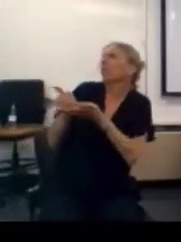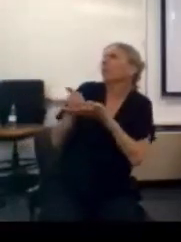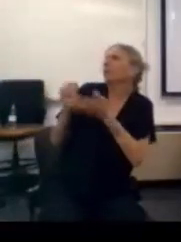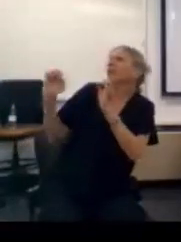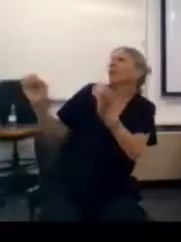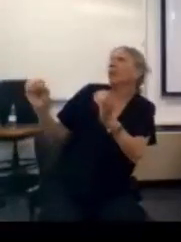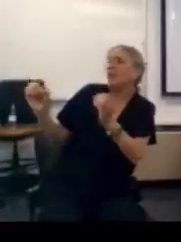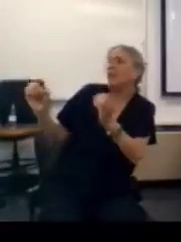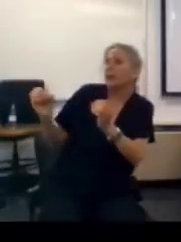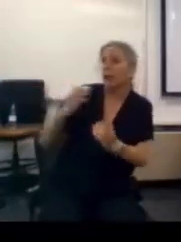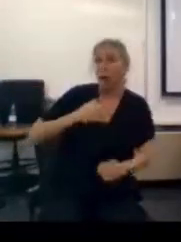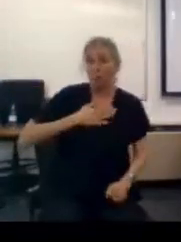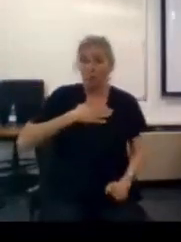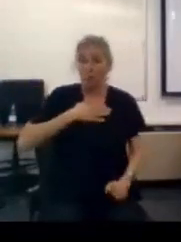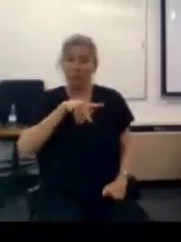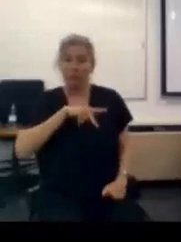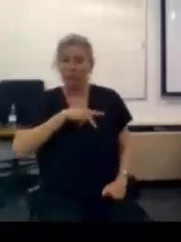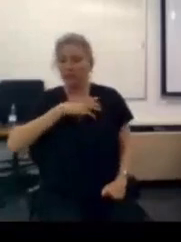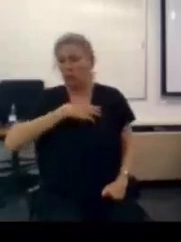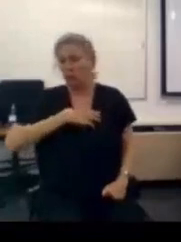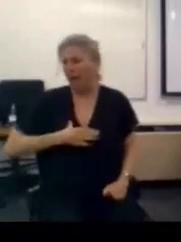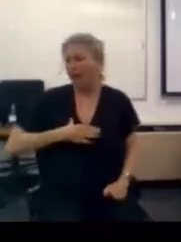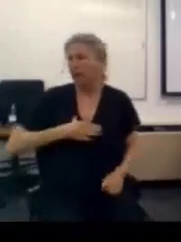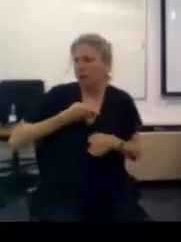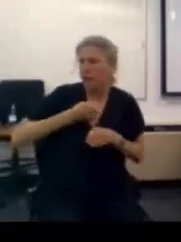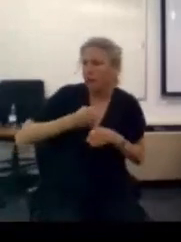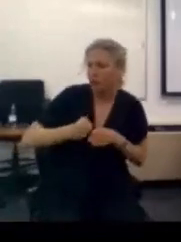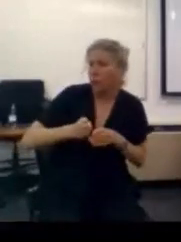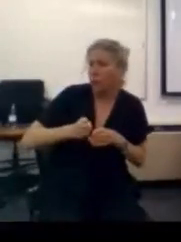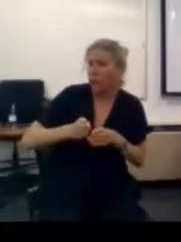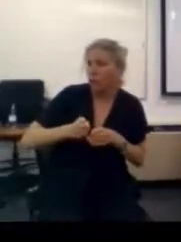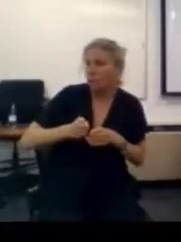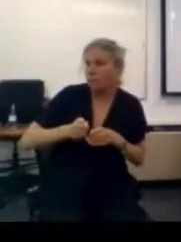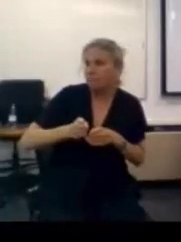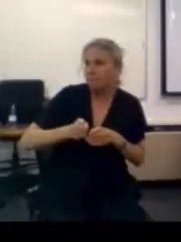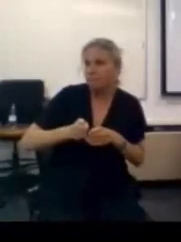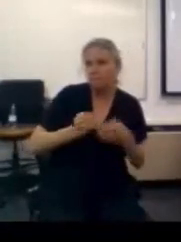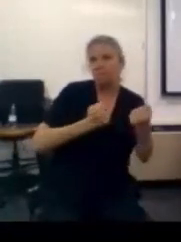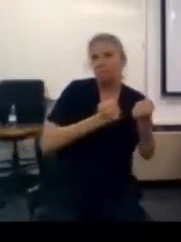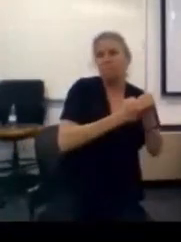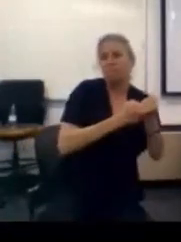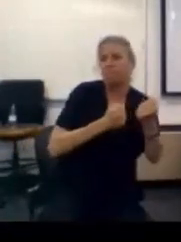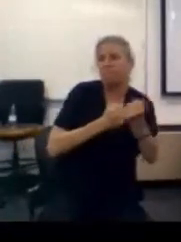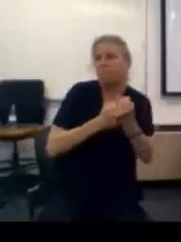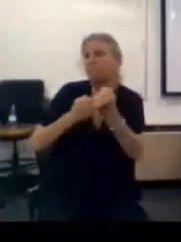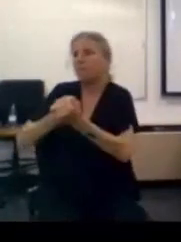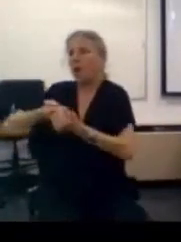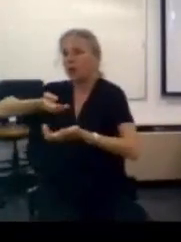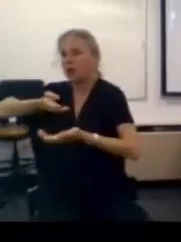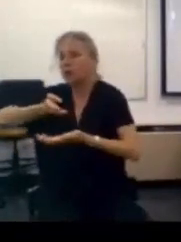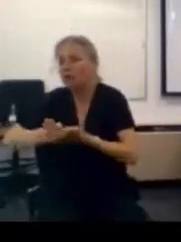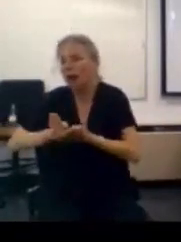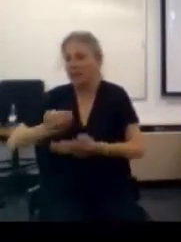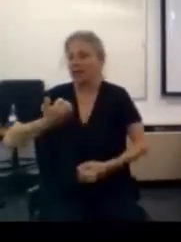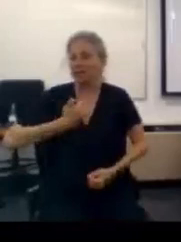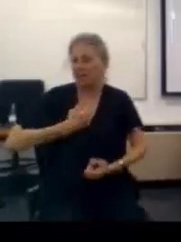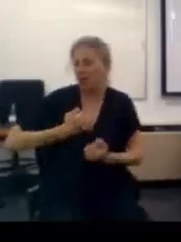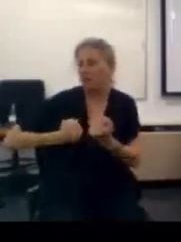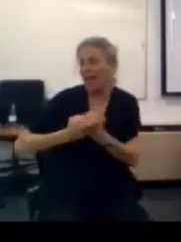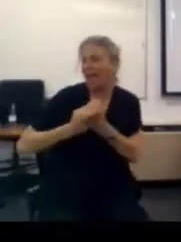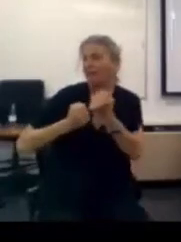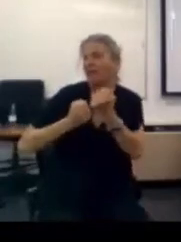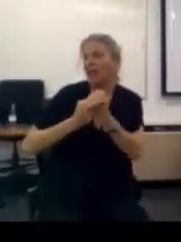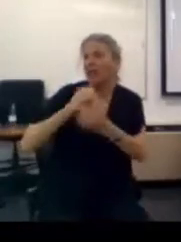to help us. So it's because of this, much of my personal passion throughout my career has been to champion the right